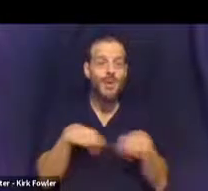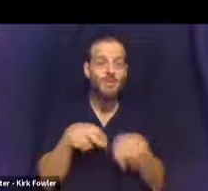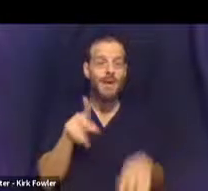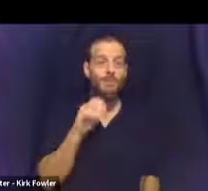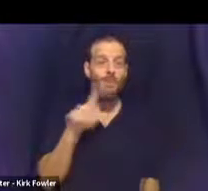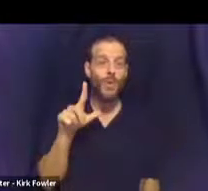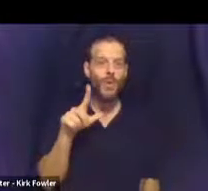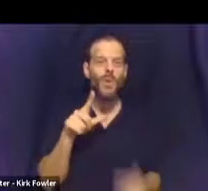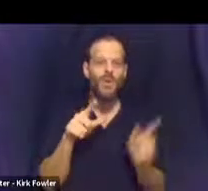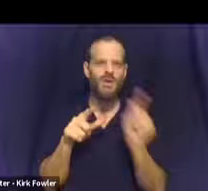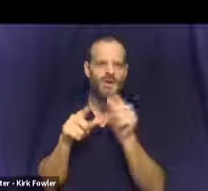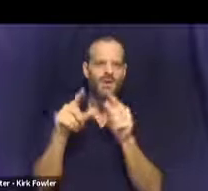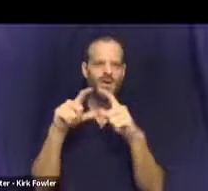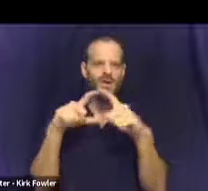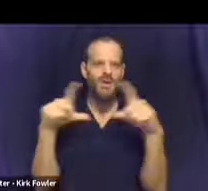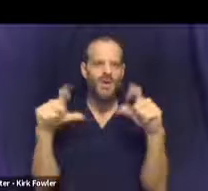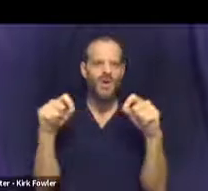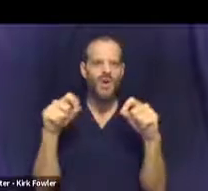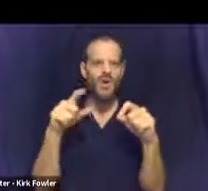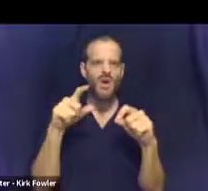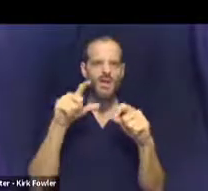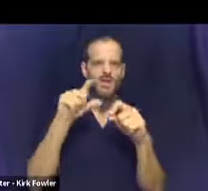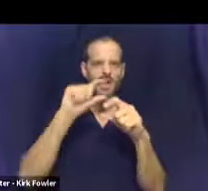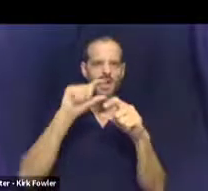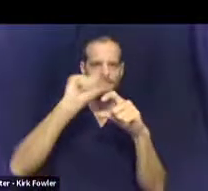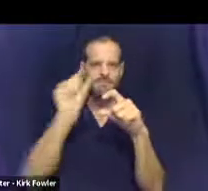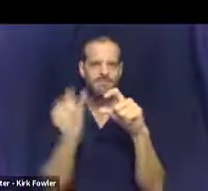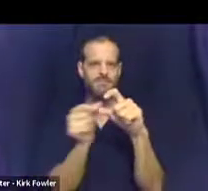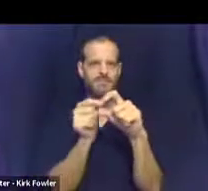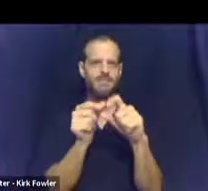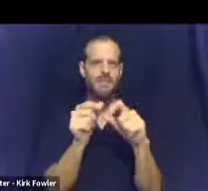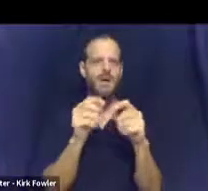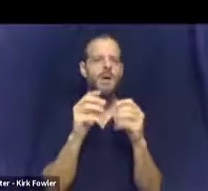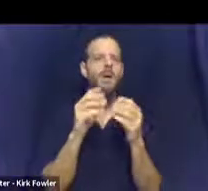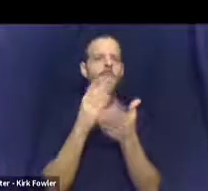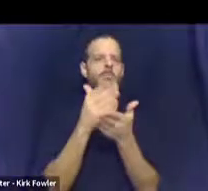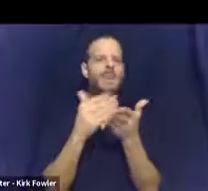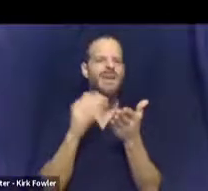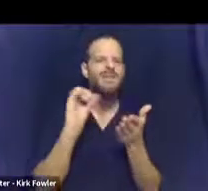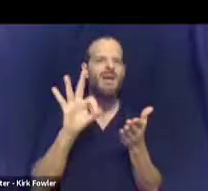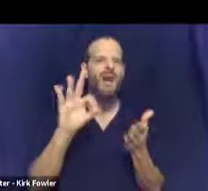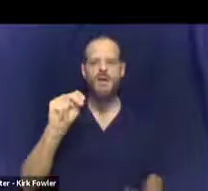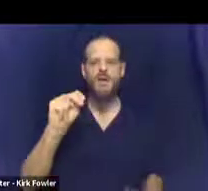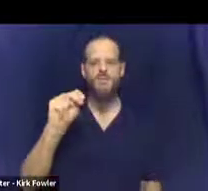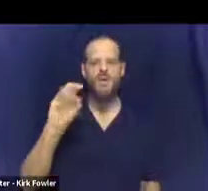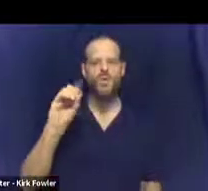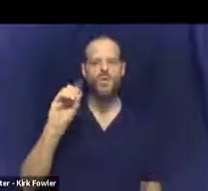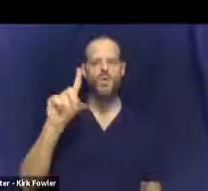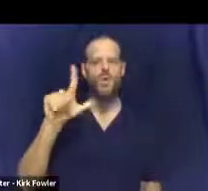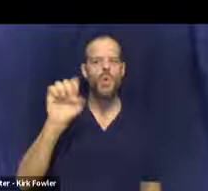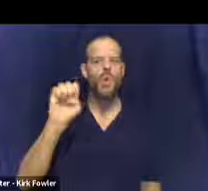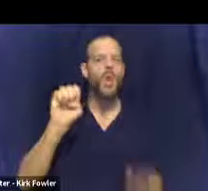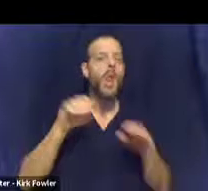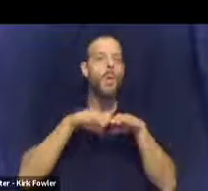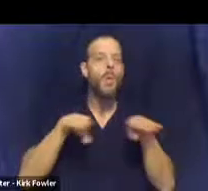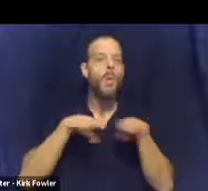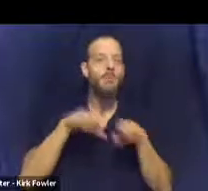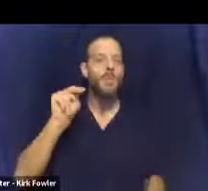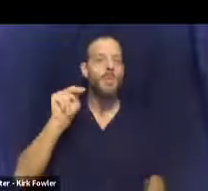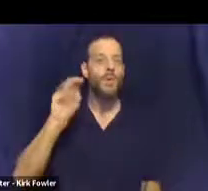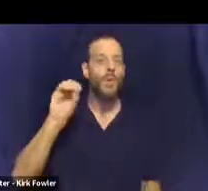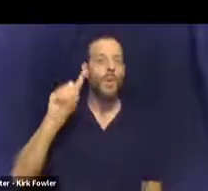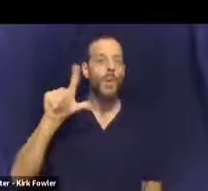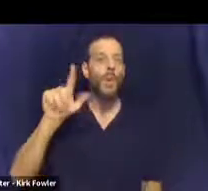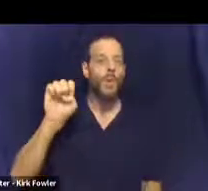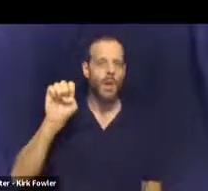I sorry, a symbol with a pool noodle, just a cut piece of pool noodle. And I'm going to follow this up with a video in just a second, but you can tell that